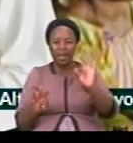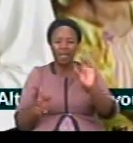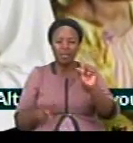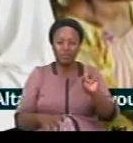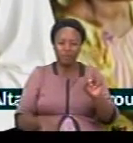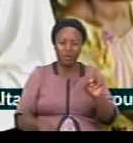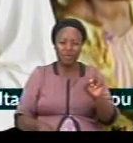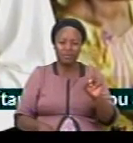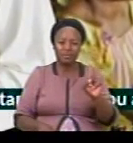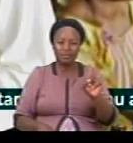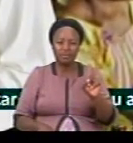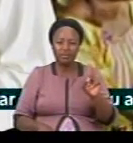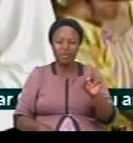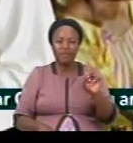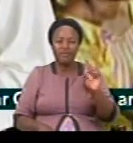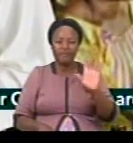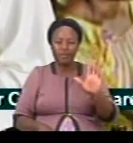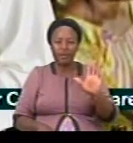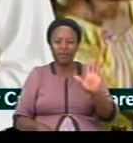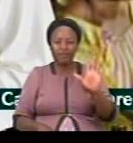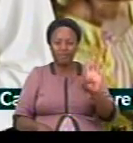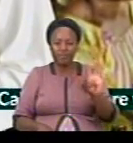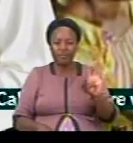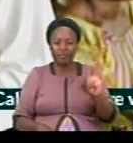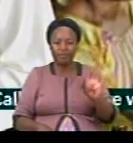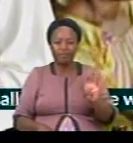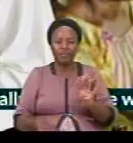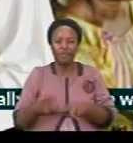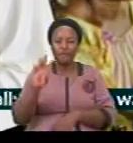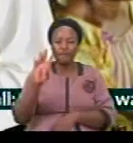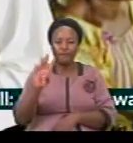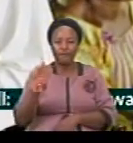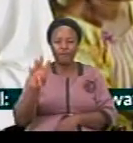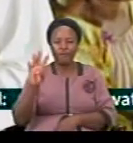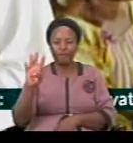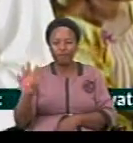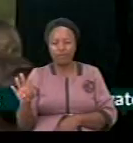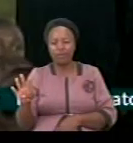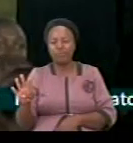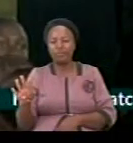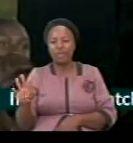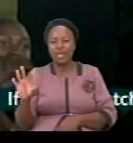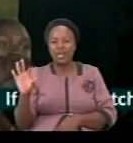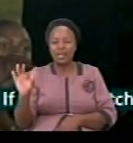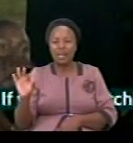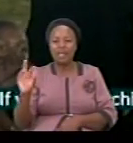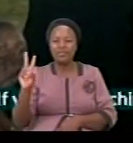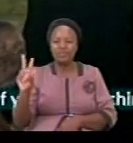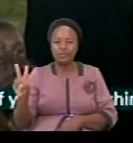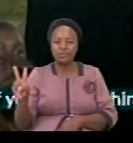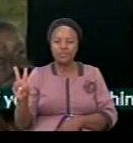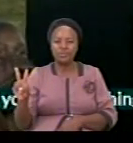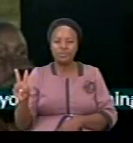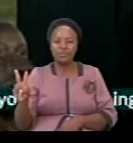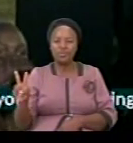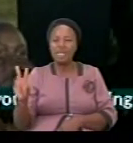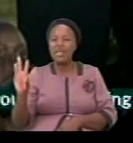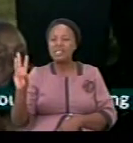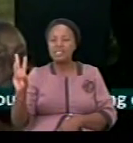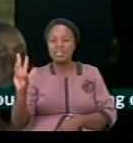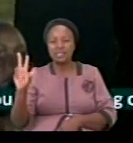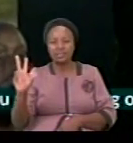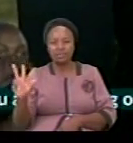four nine two six three send your